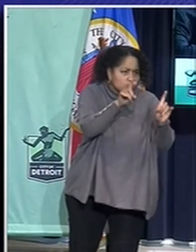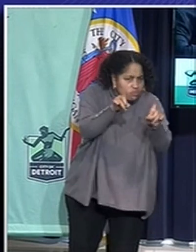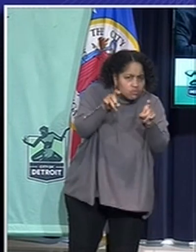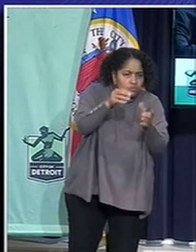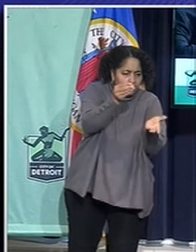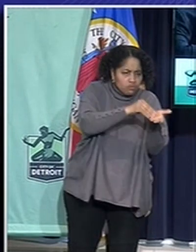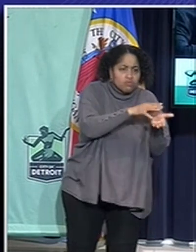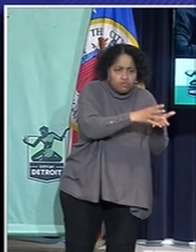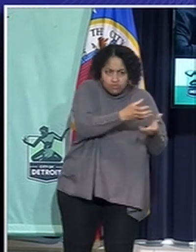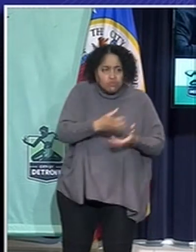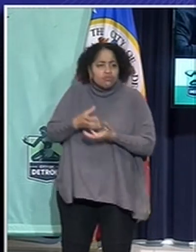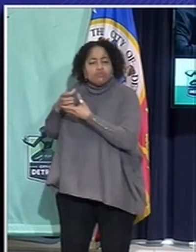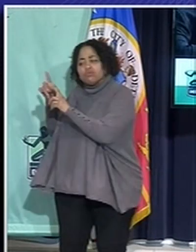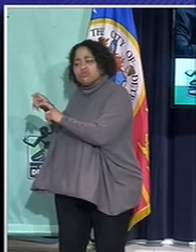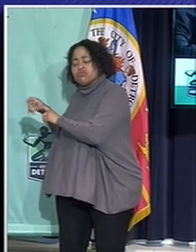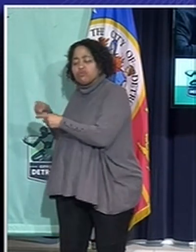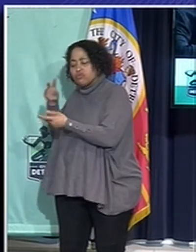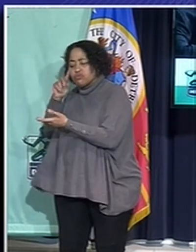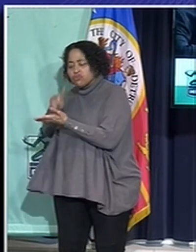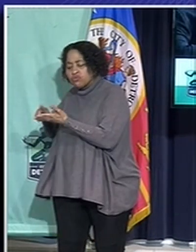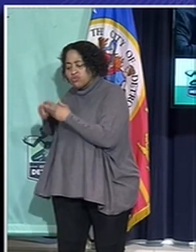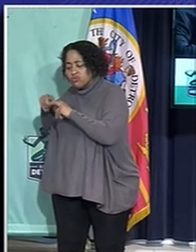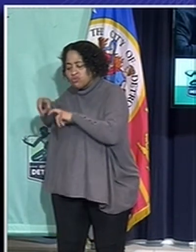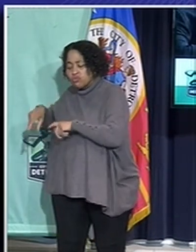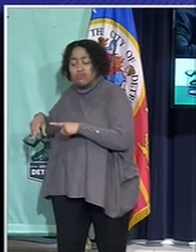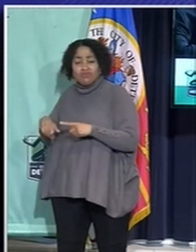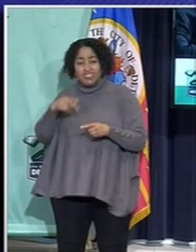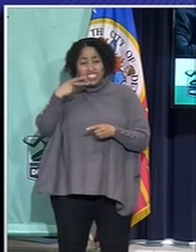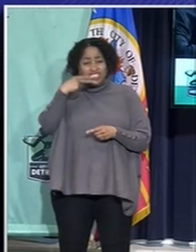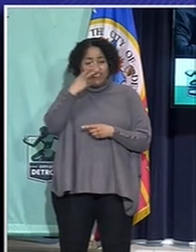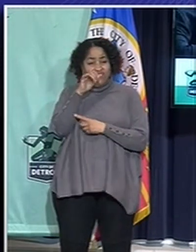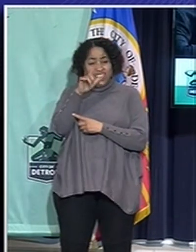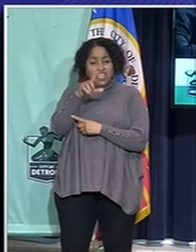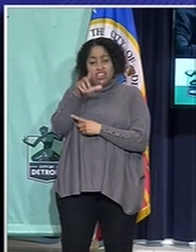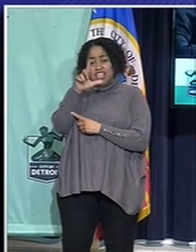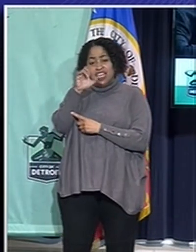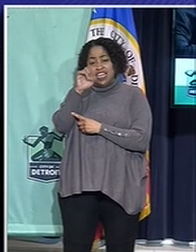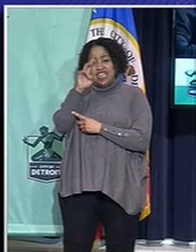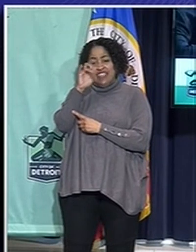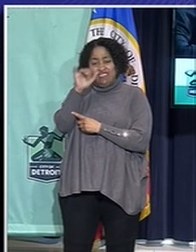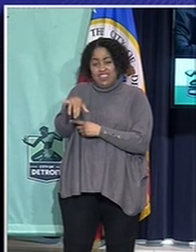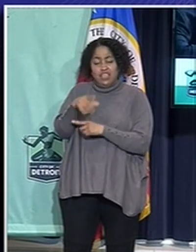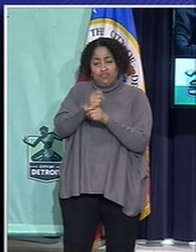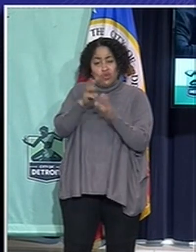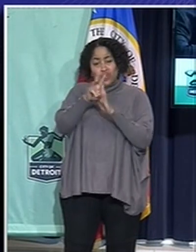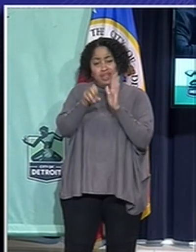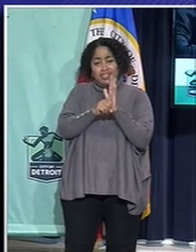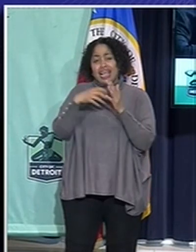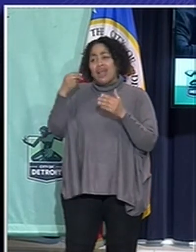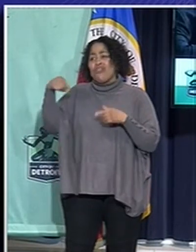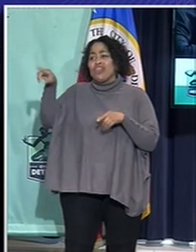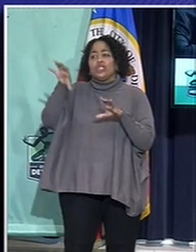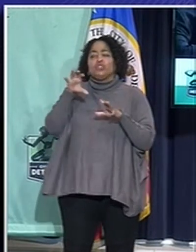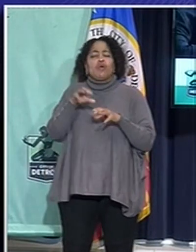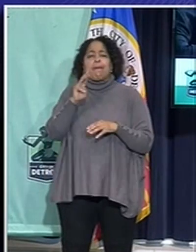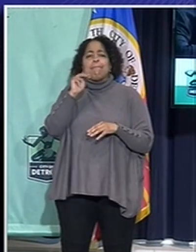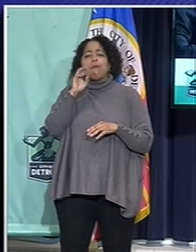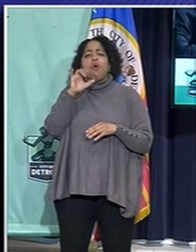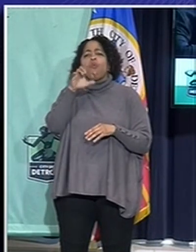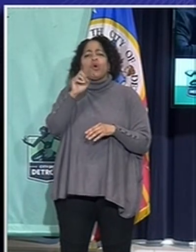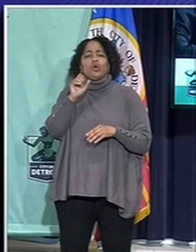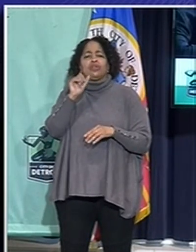them. And Phil Levy from Wayne State University is out doing mobile stops at a number of sites in